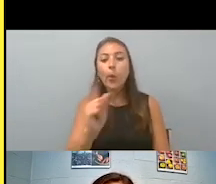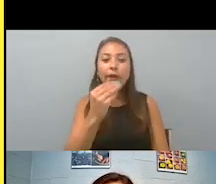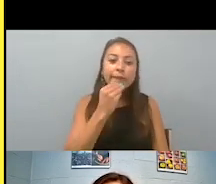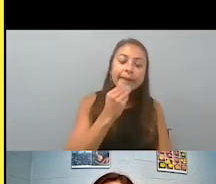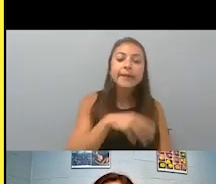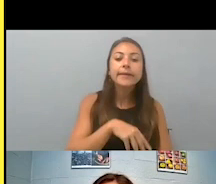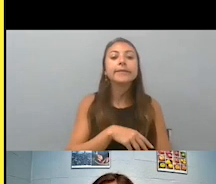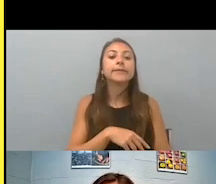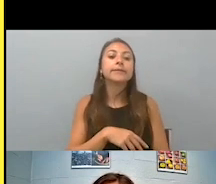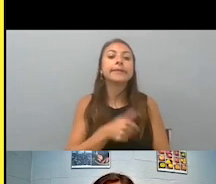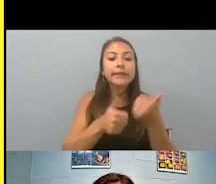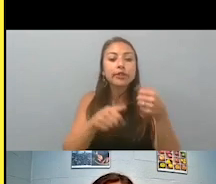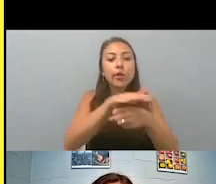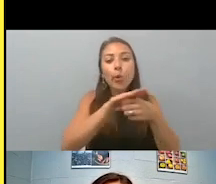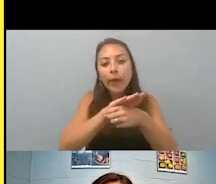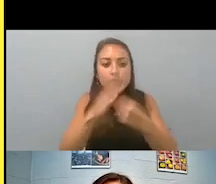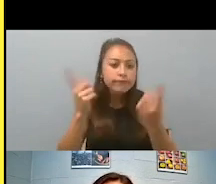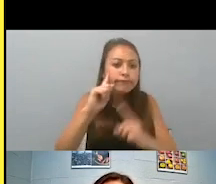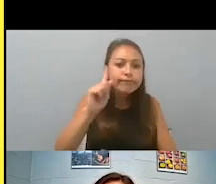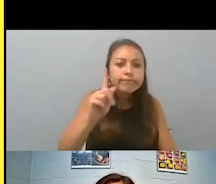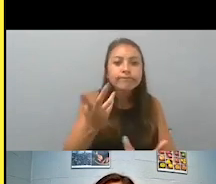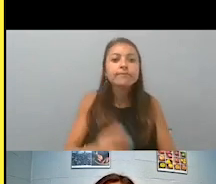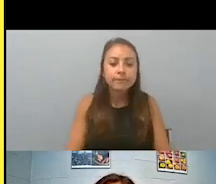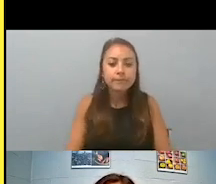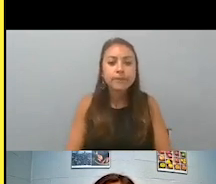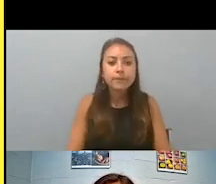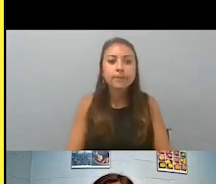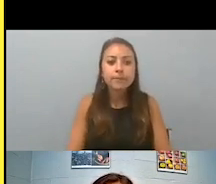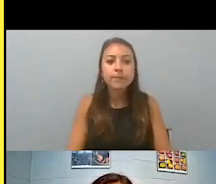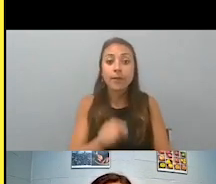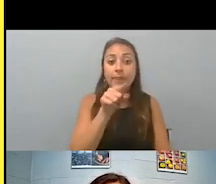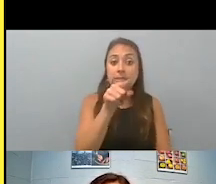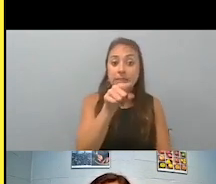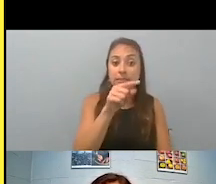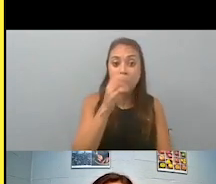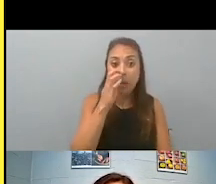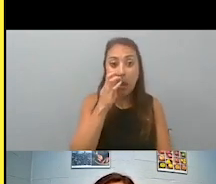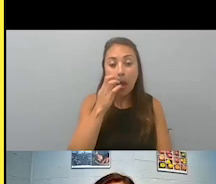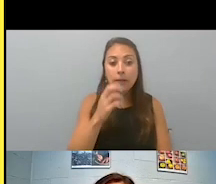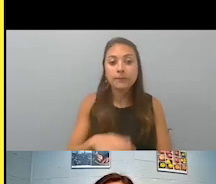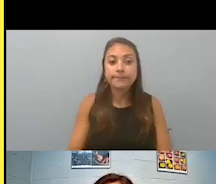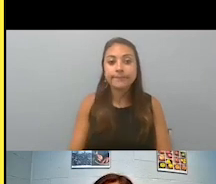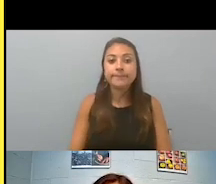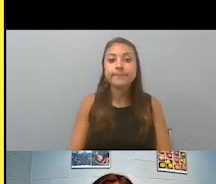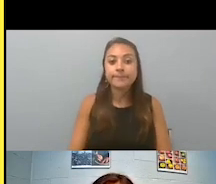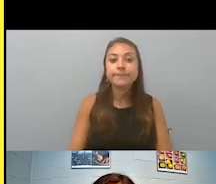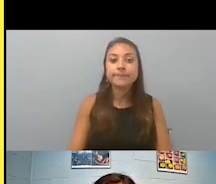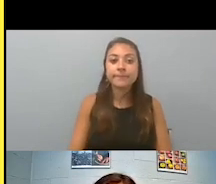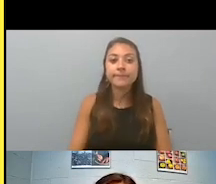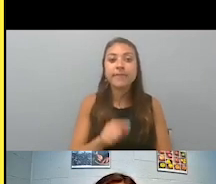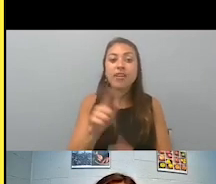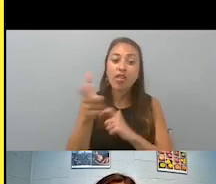they getting at each of these locations? How are they really using their meal plan? So the Sharp Refectory, or what students call the Ratty, is the